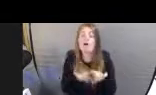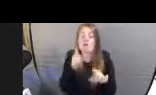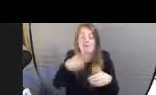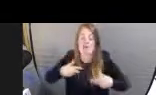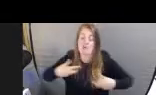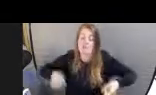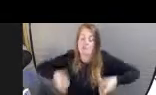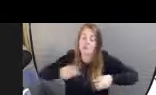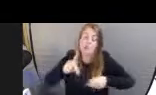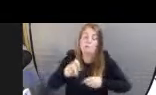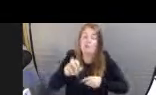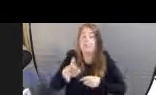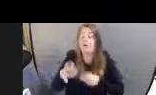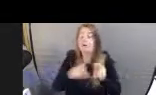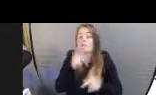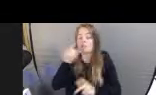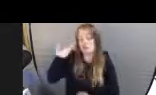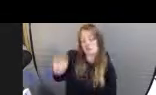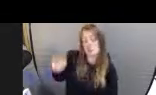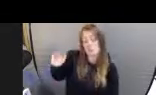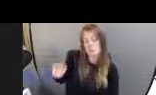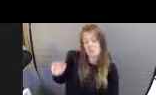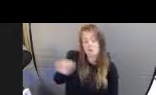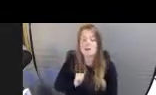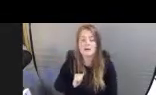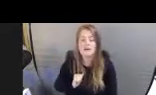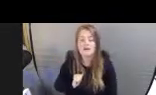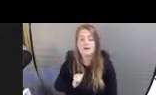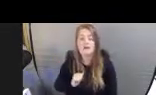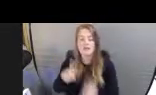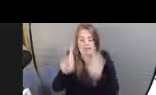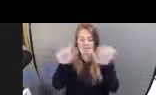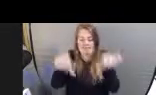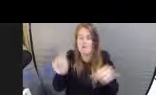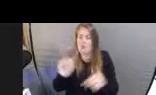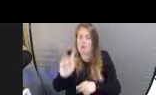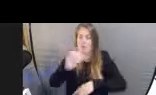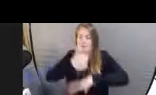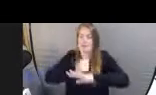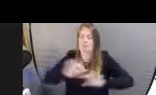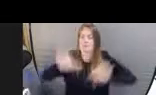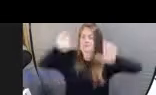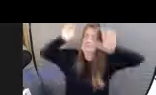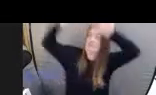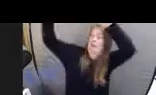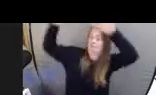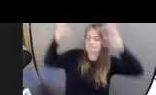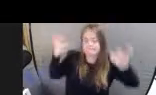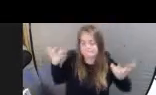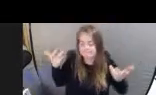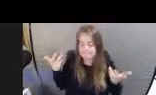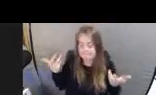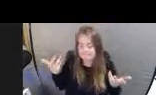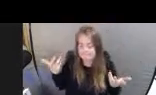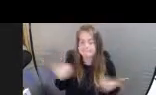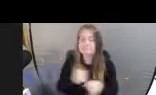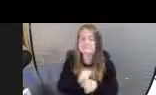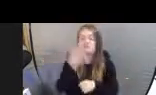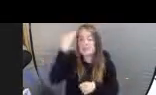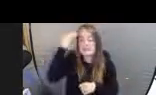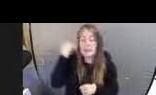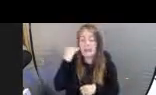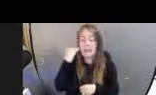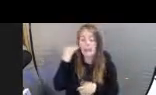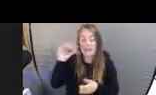there or people who are shorter of stature, where you mount the sign is just as important. So yes, having it at head height for somebody who